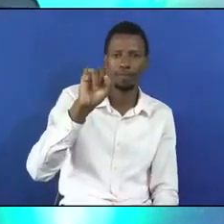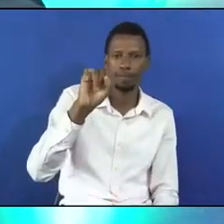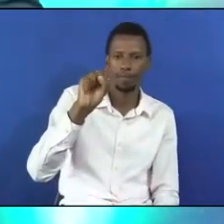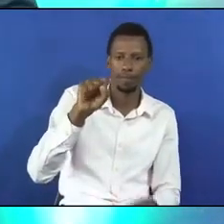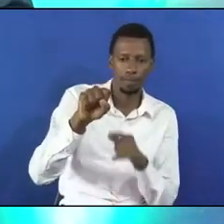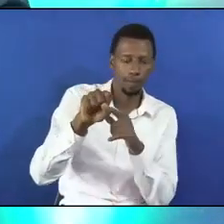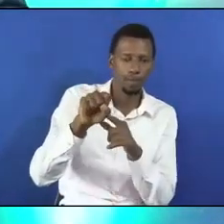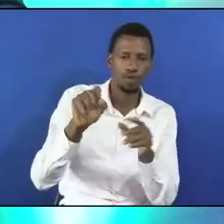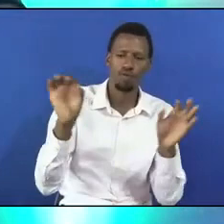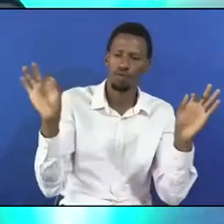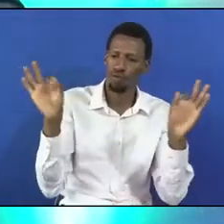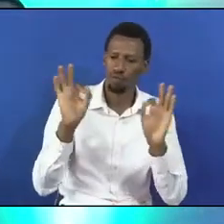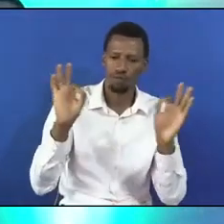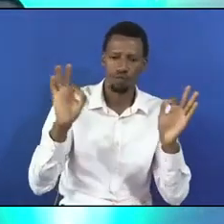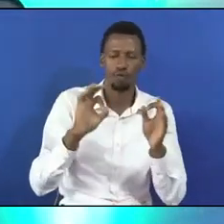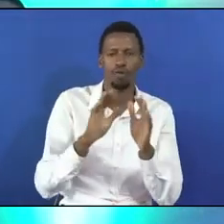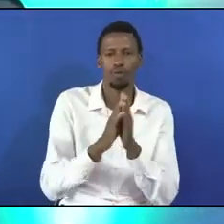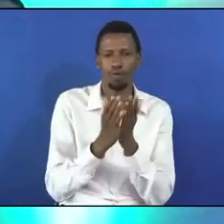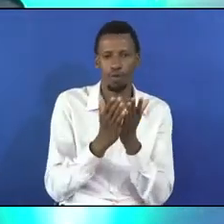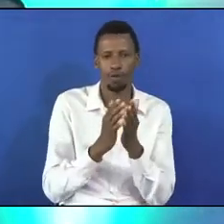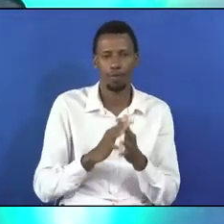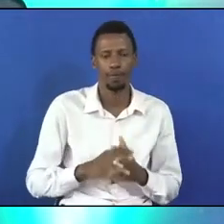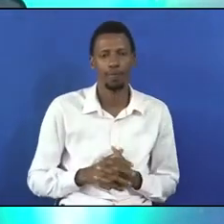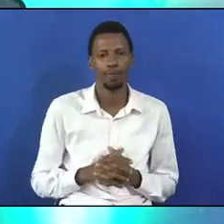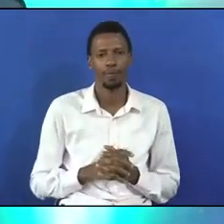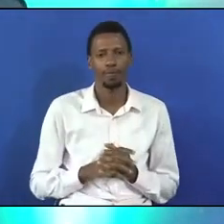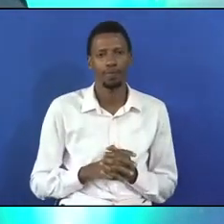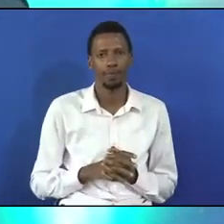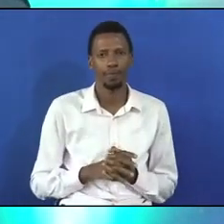is a wonderful book